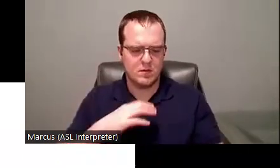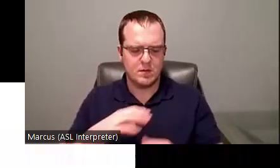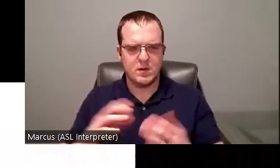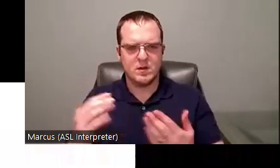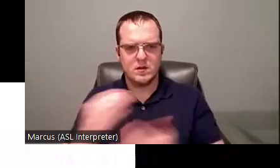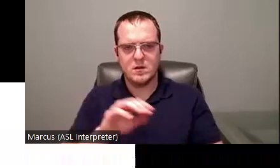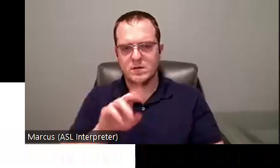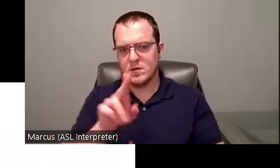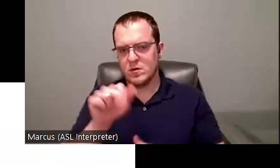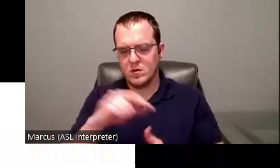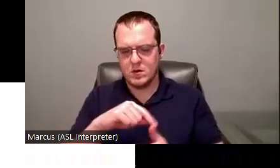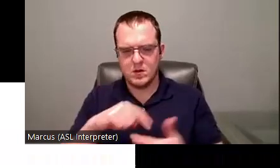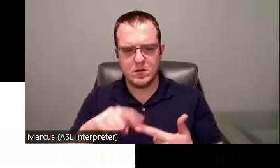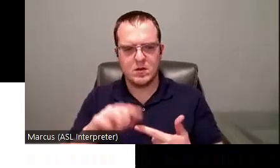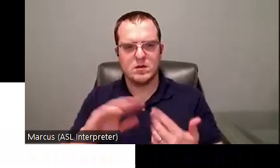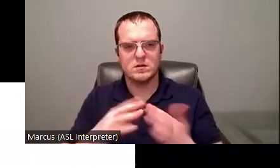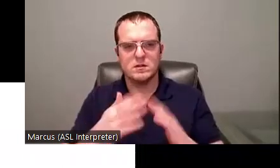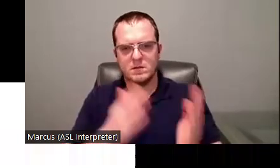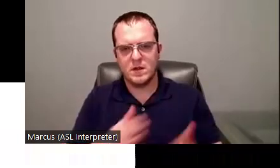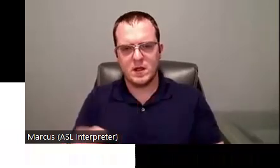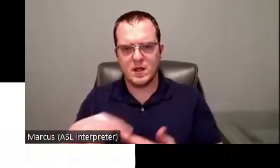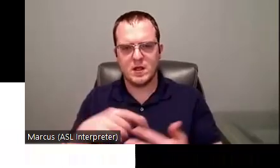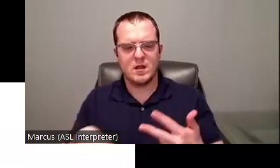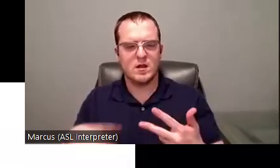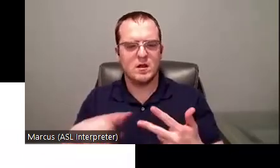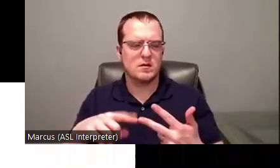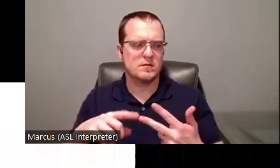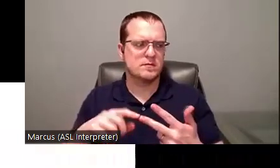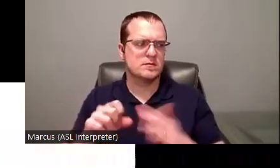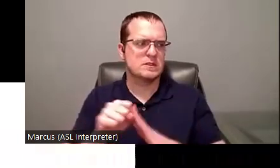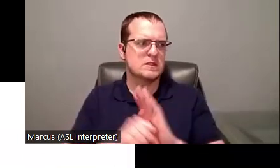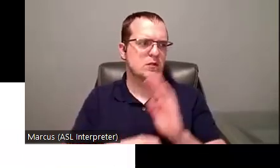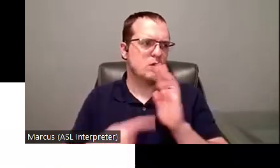URA, members of city planning, members state